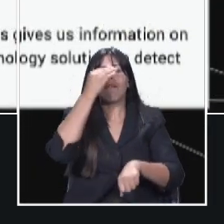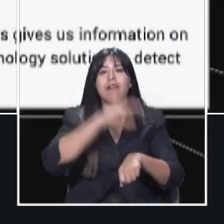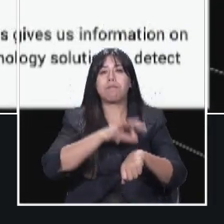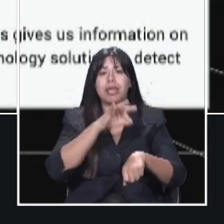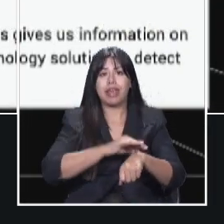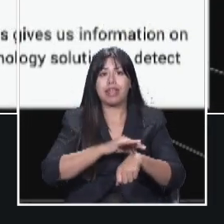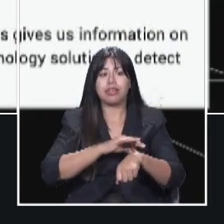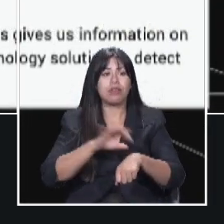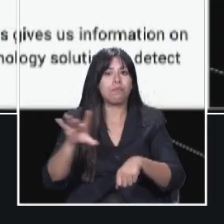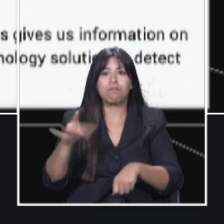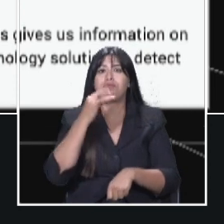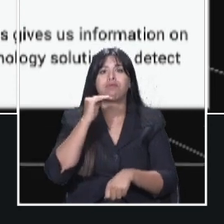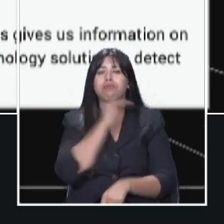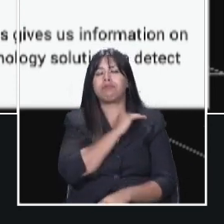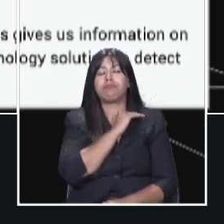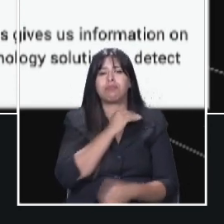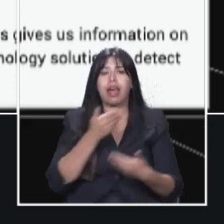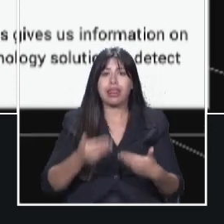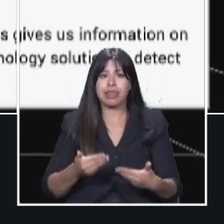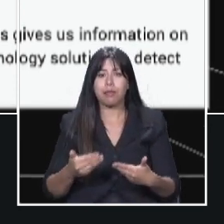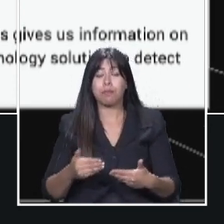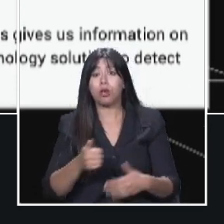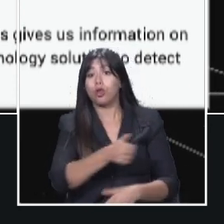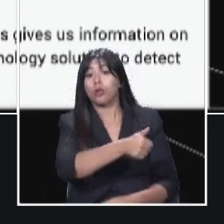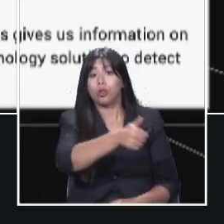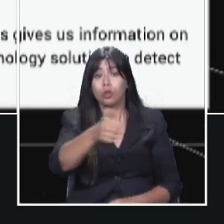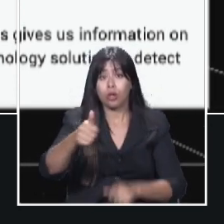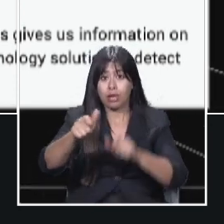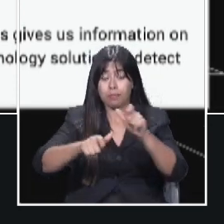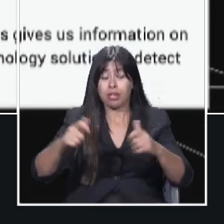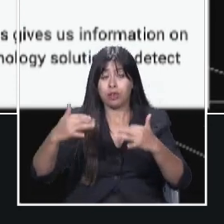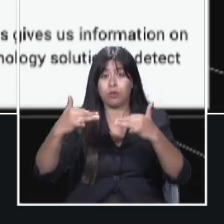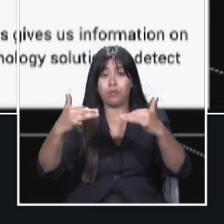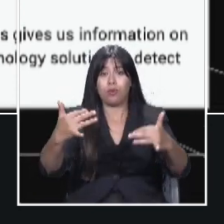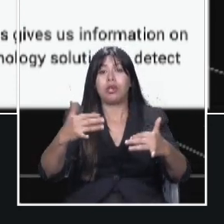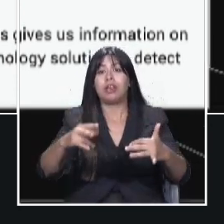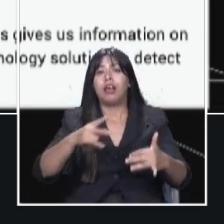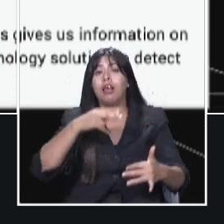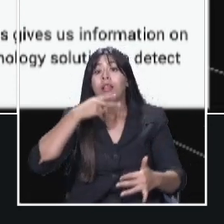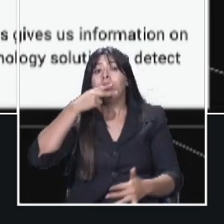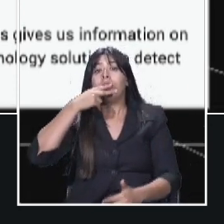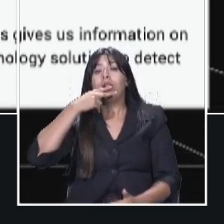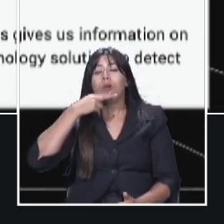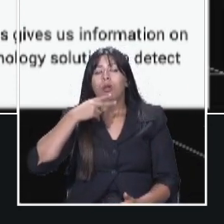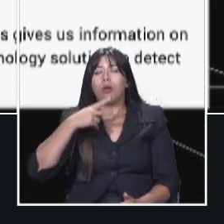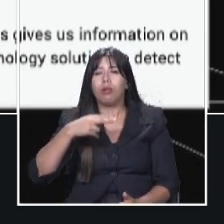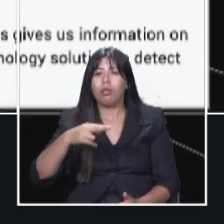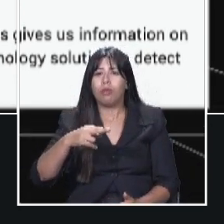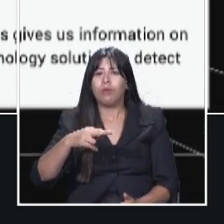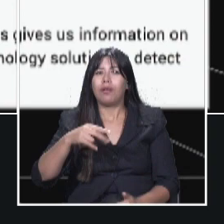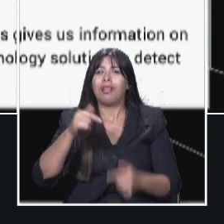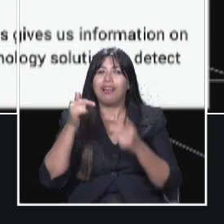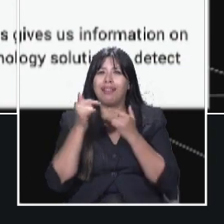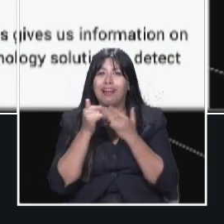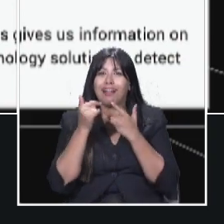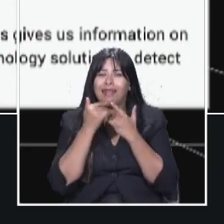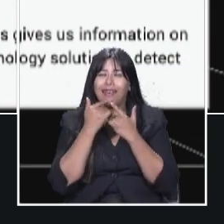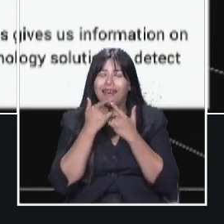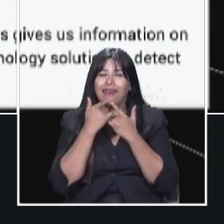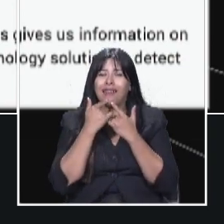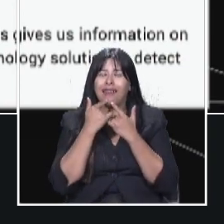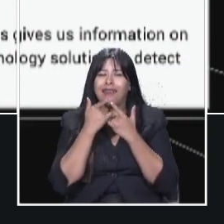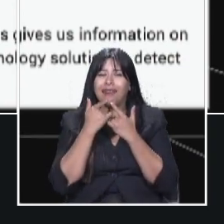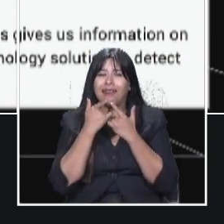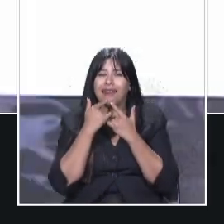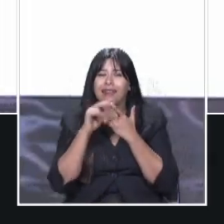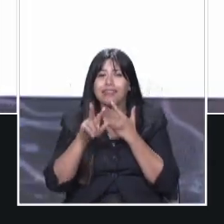Everyone in this room, with every breath you take, you're breathing out anywhere from 1,000 different compounds to